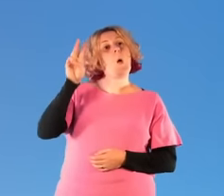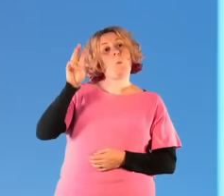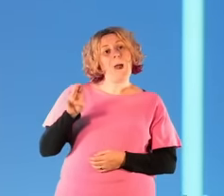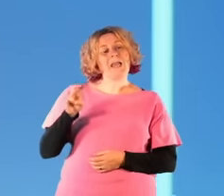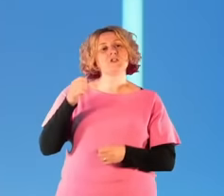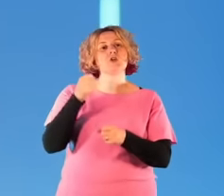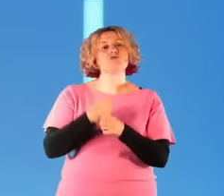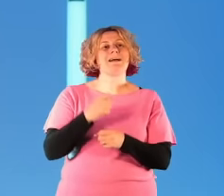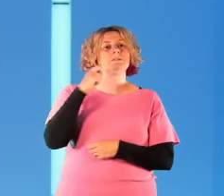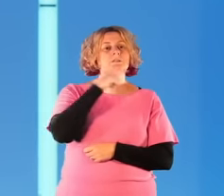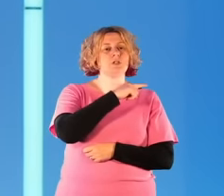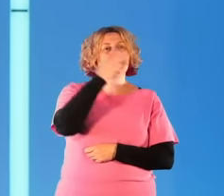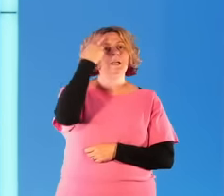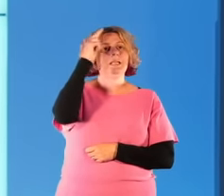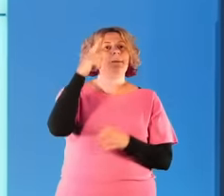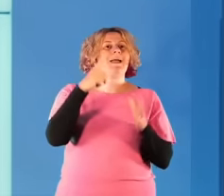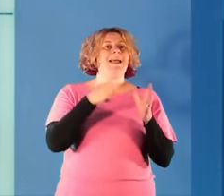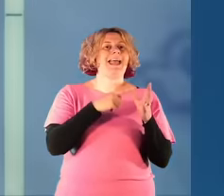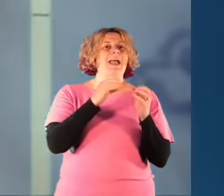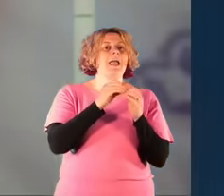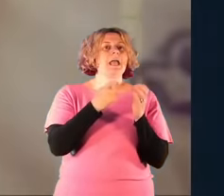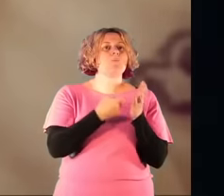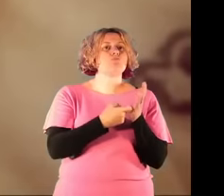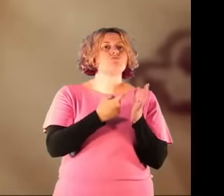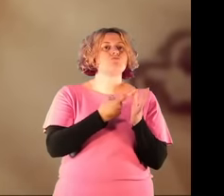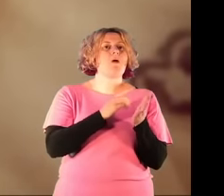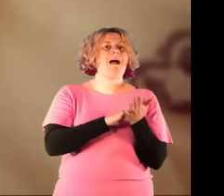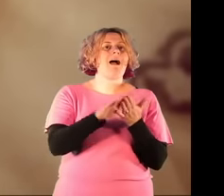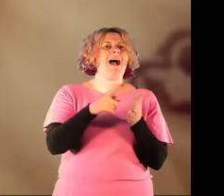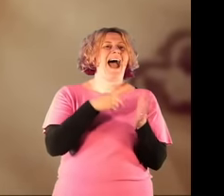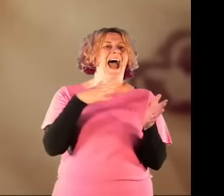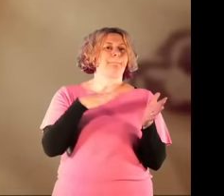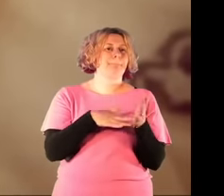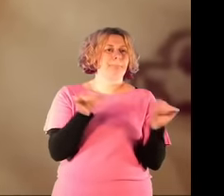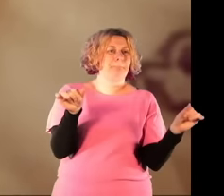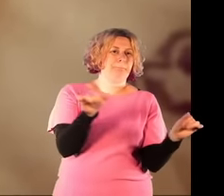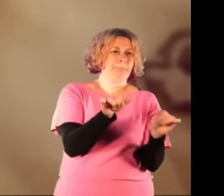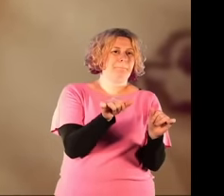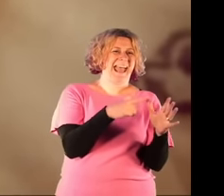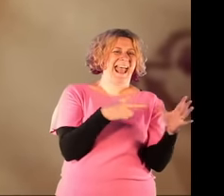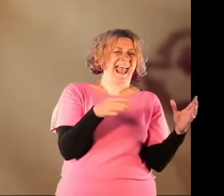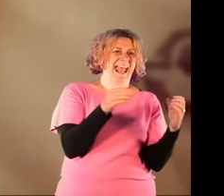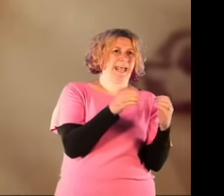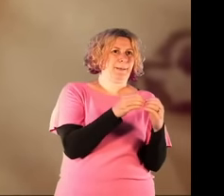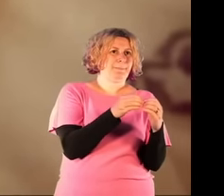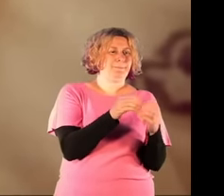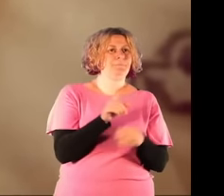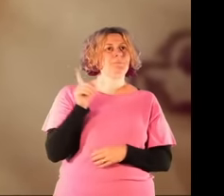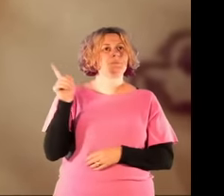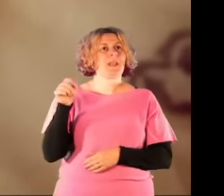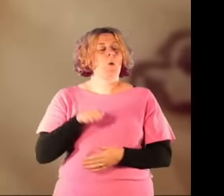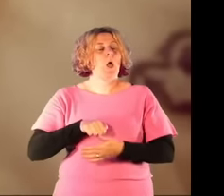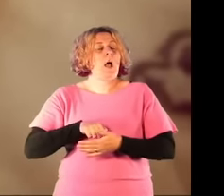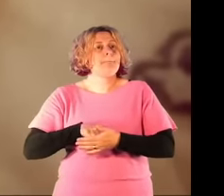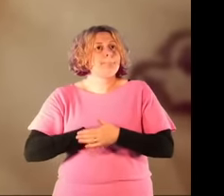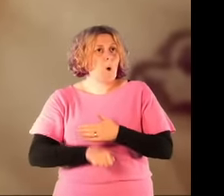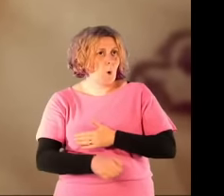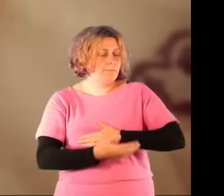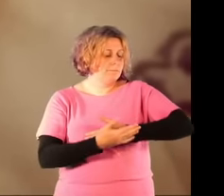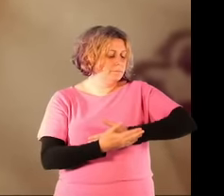He's called Abraham, or Abe. When Abe was born, it was discovered that he had a very, very